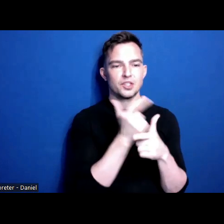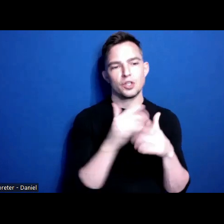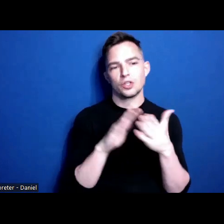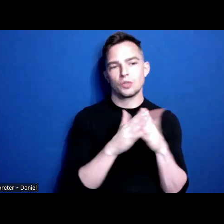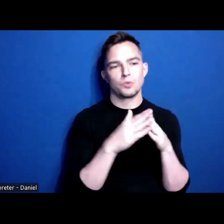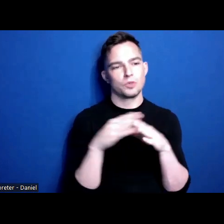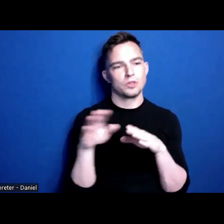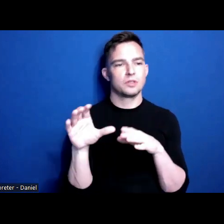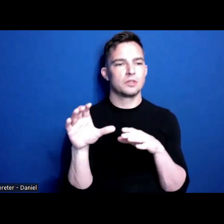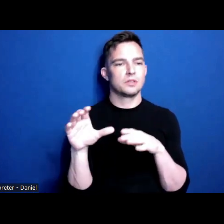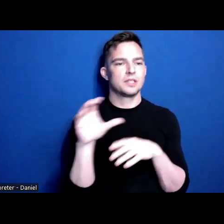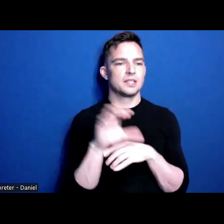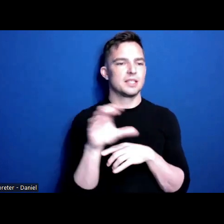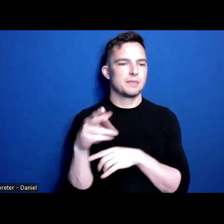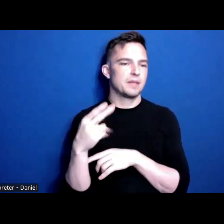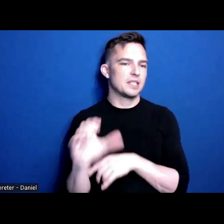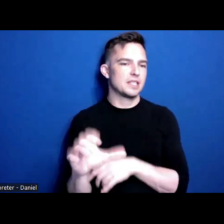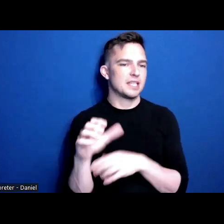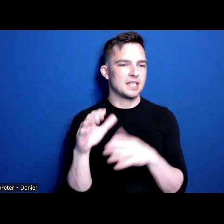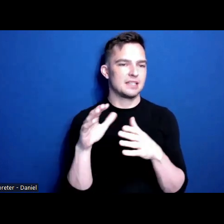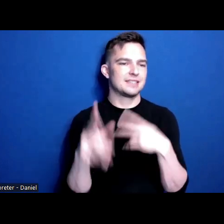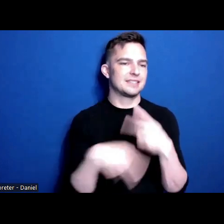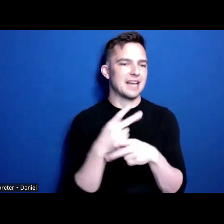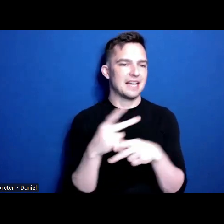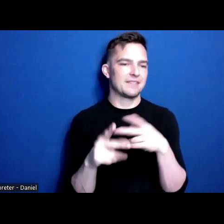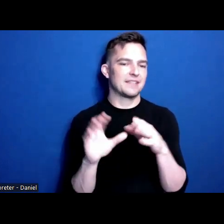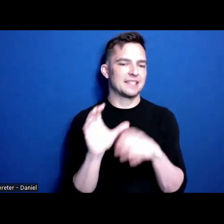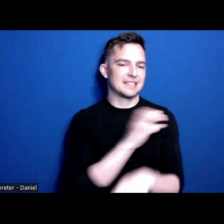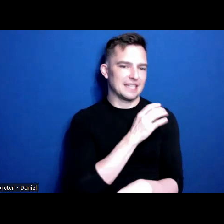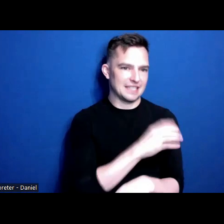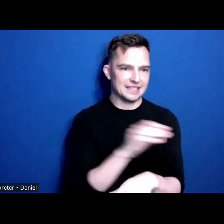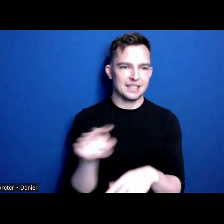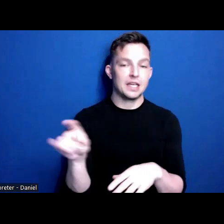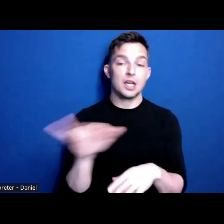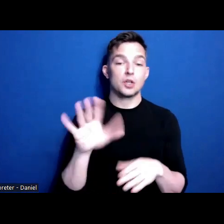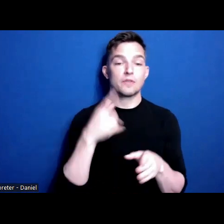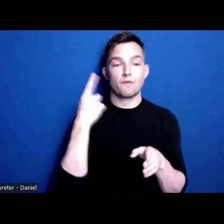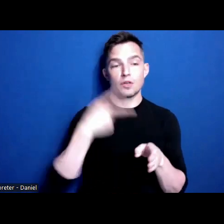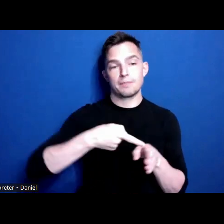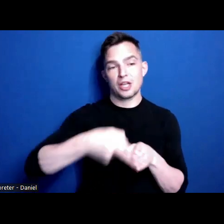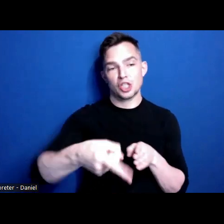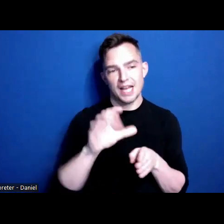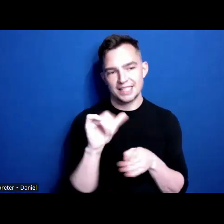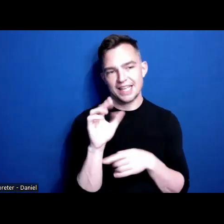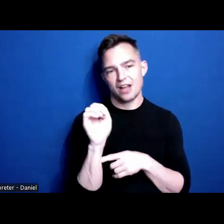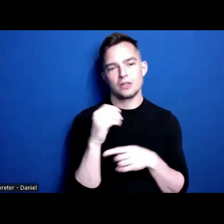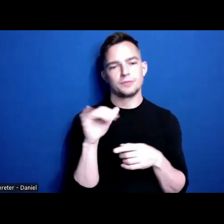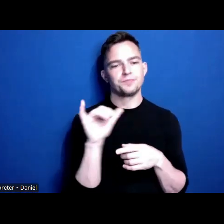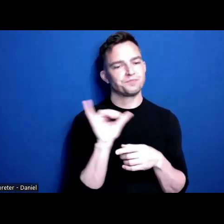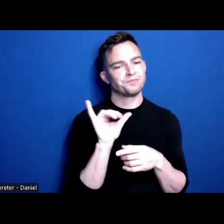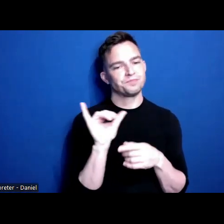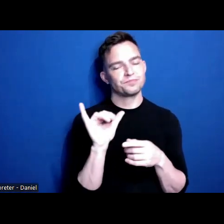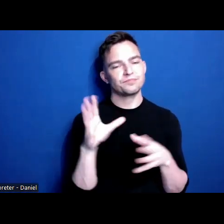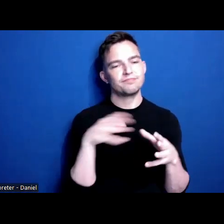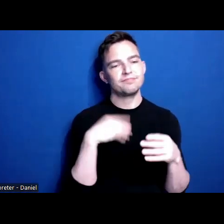health clinics, as well as for specialized care. We steal great ideas all the time, and we are